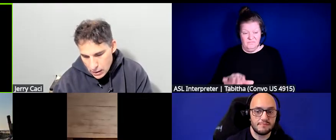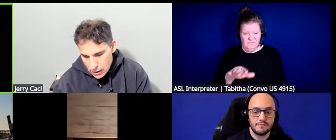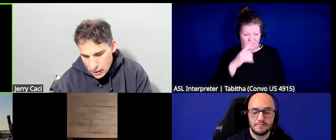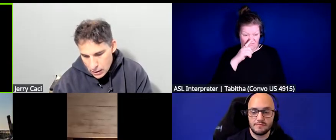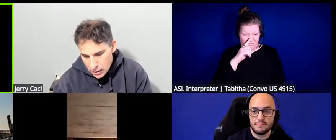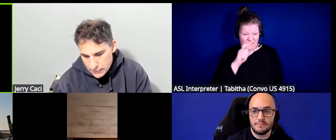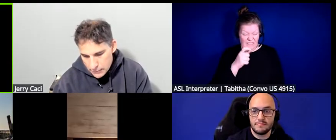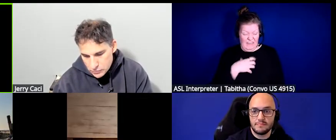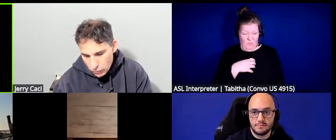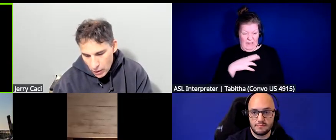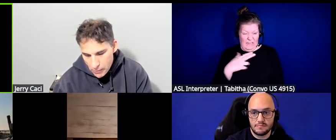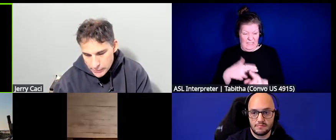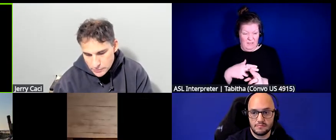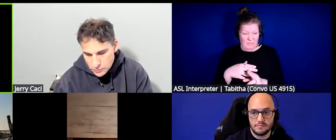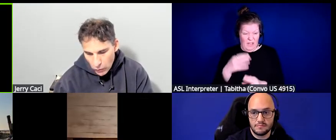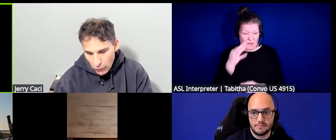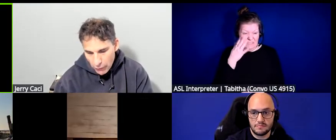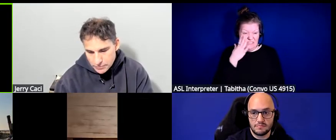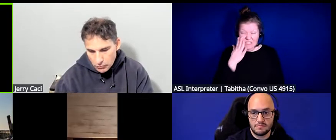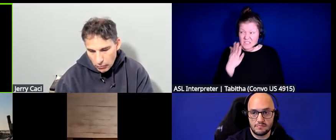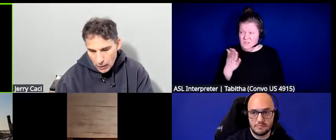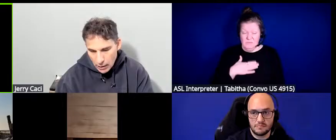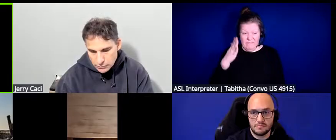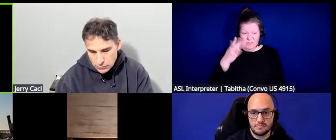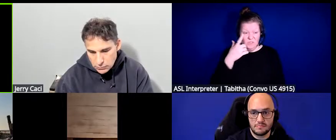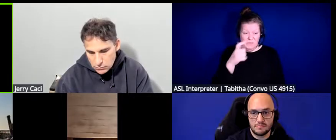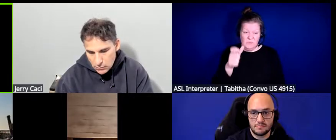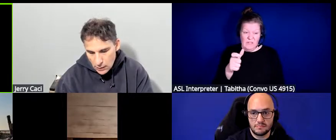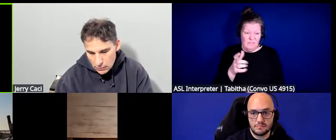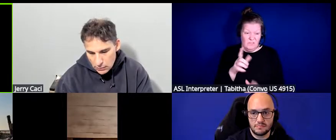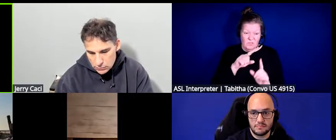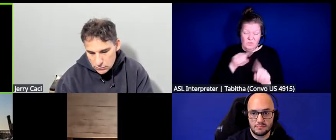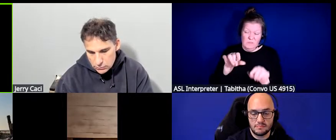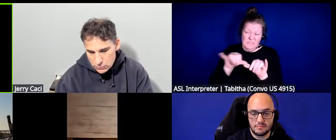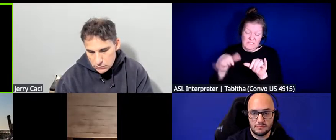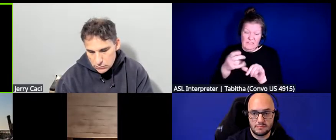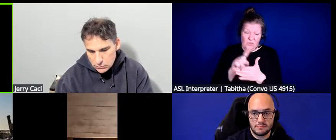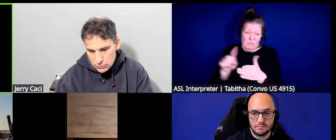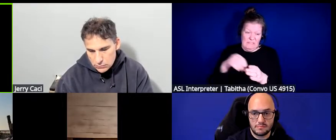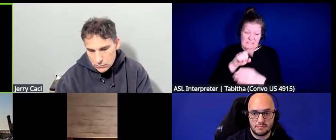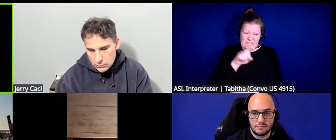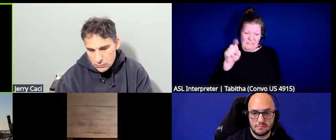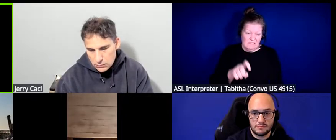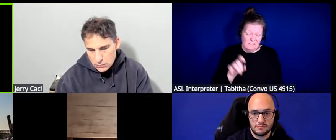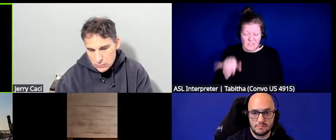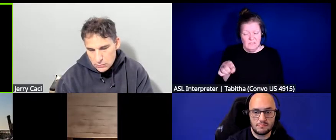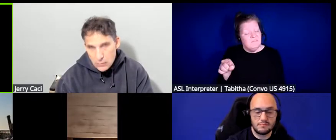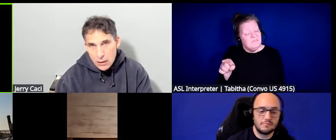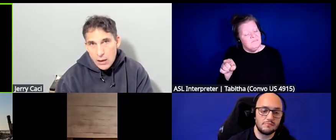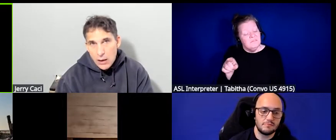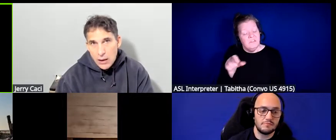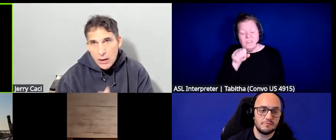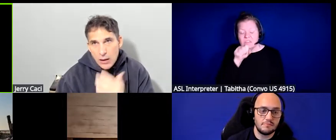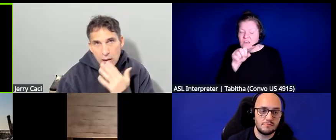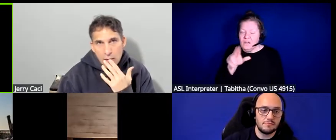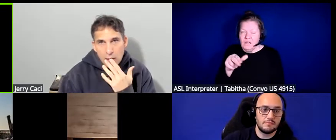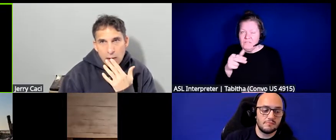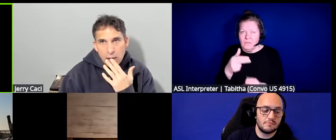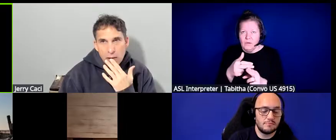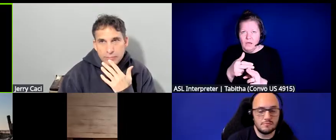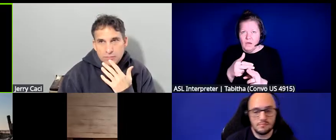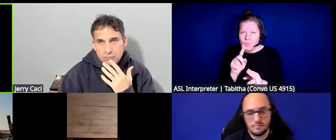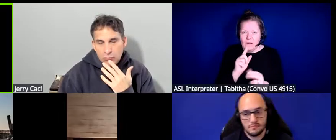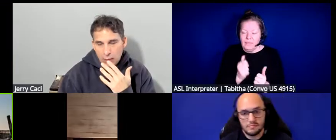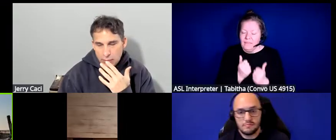Can I whine about the mosquitoes in my future because we have to go spend a couple weeks in Texas, and that's one of the things I love the most about where I